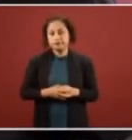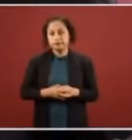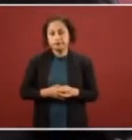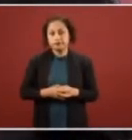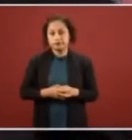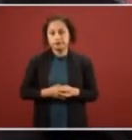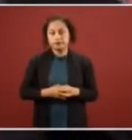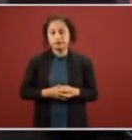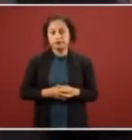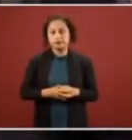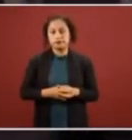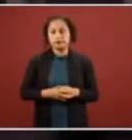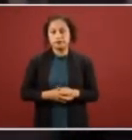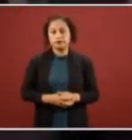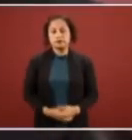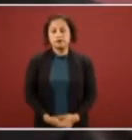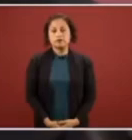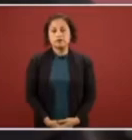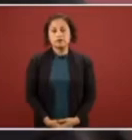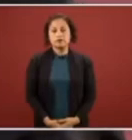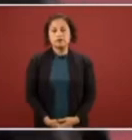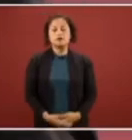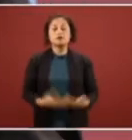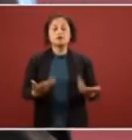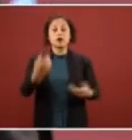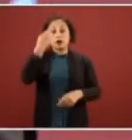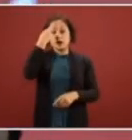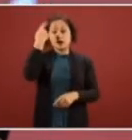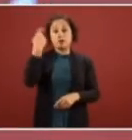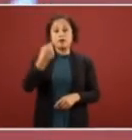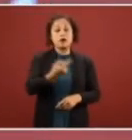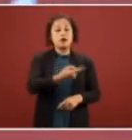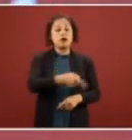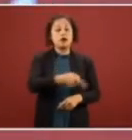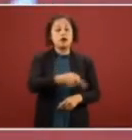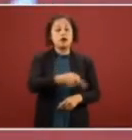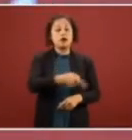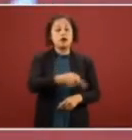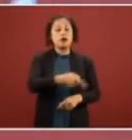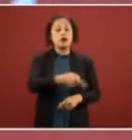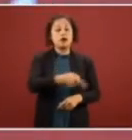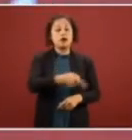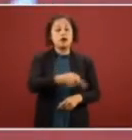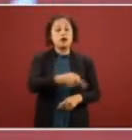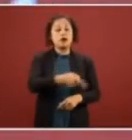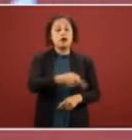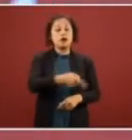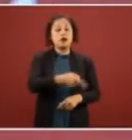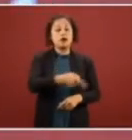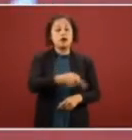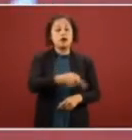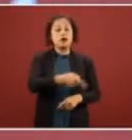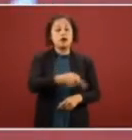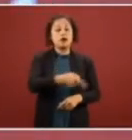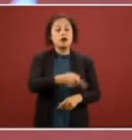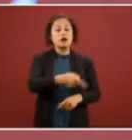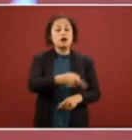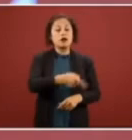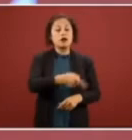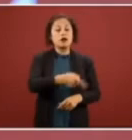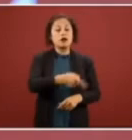Y que nadie se vea obligado a tomar el camino de las conductas and that no one finds